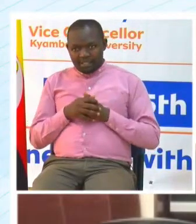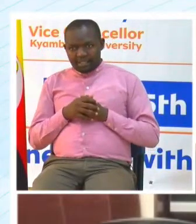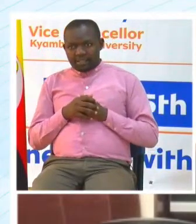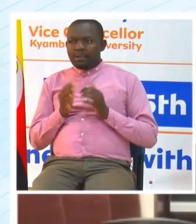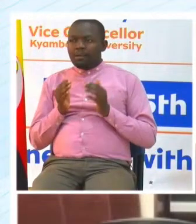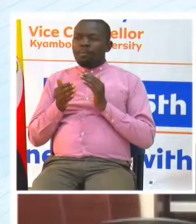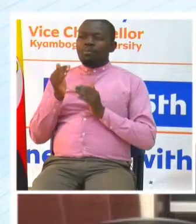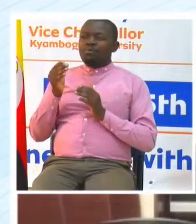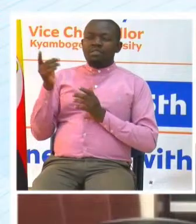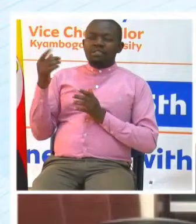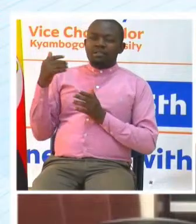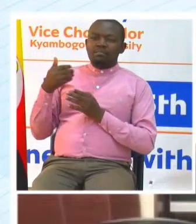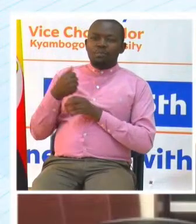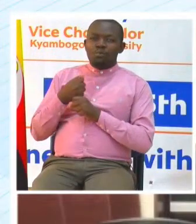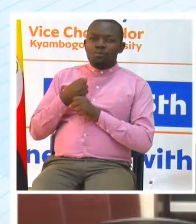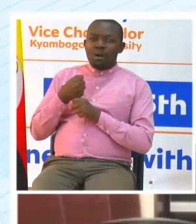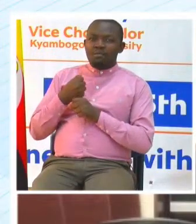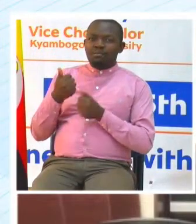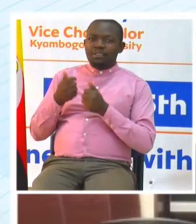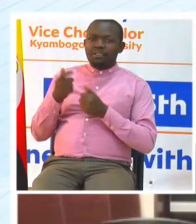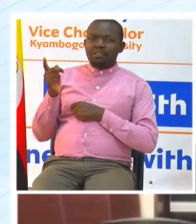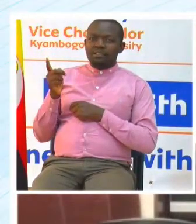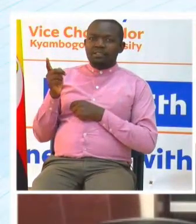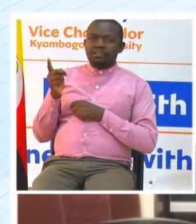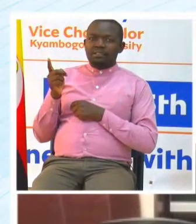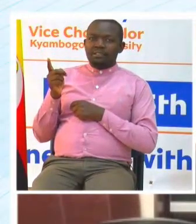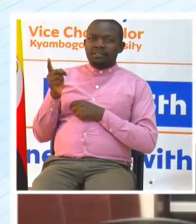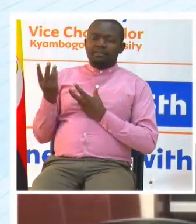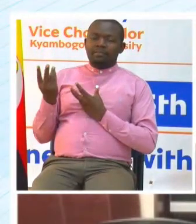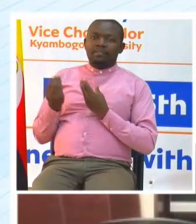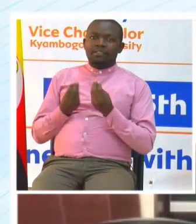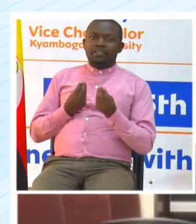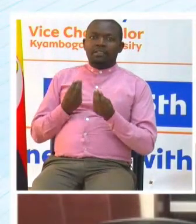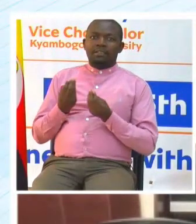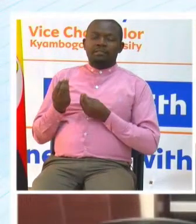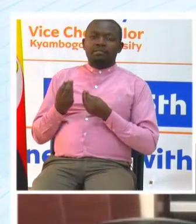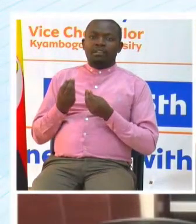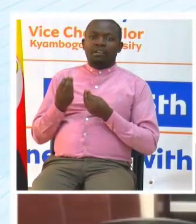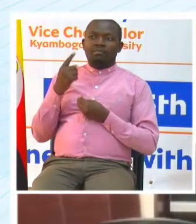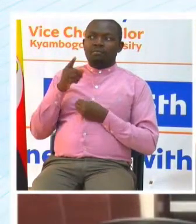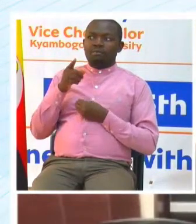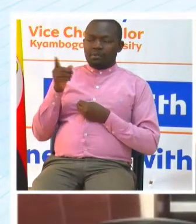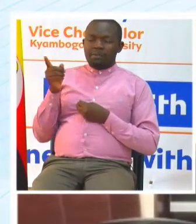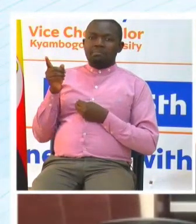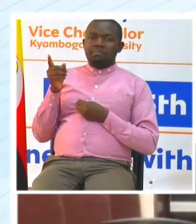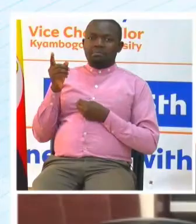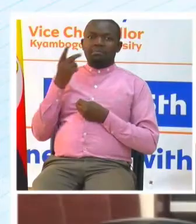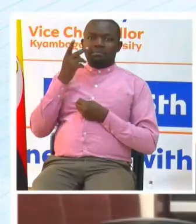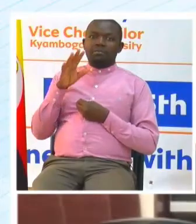doing. So it's easier for him to fund you.